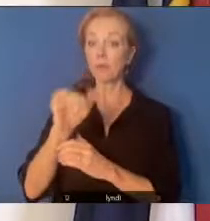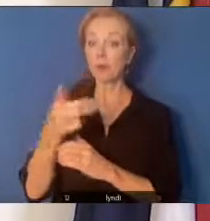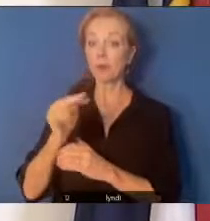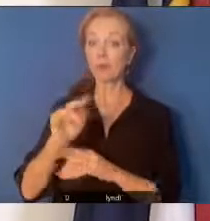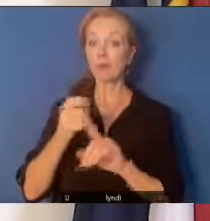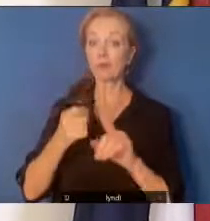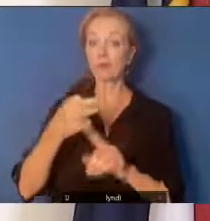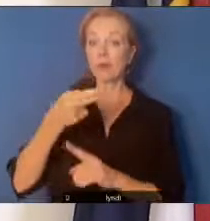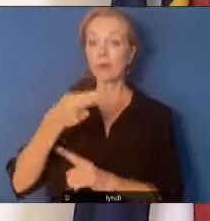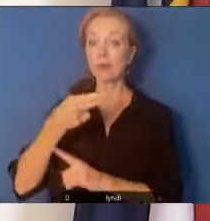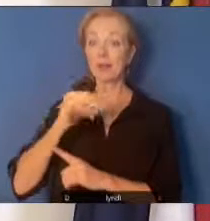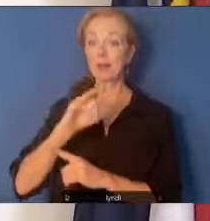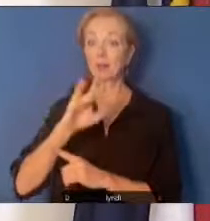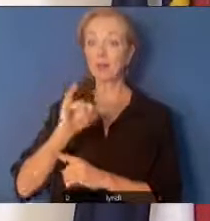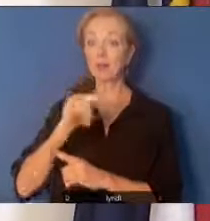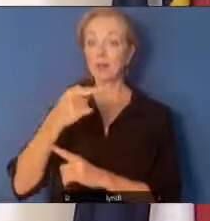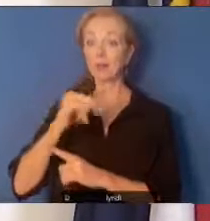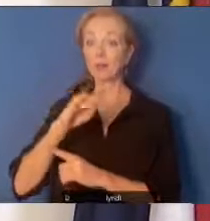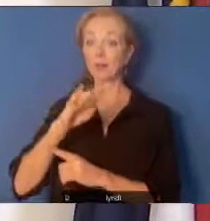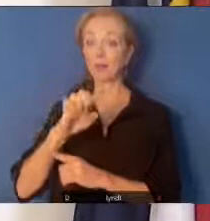Division. Lieutenant?